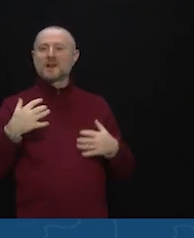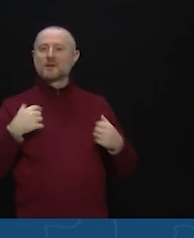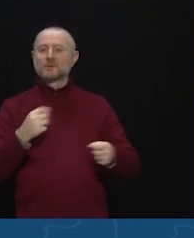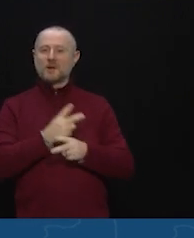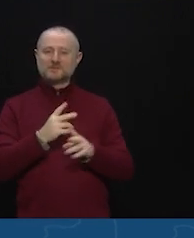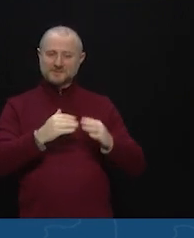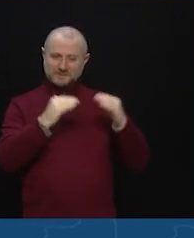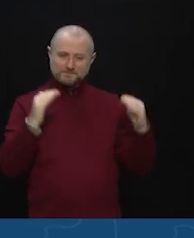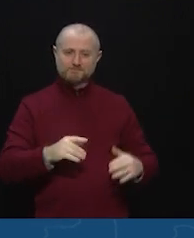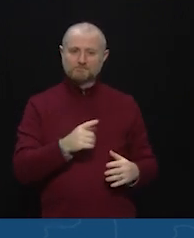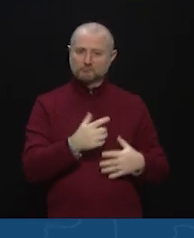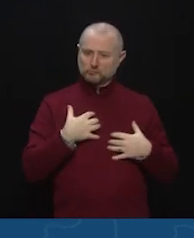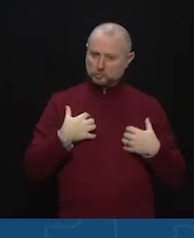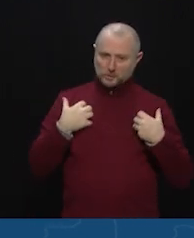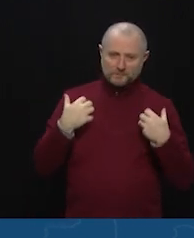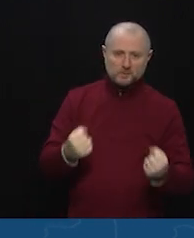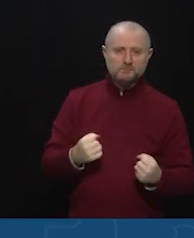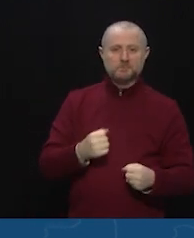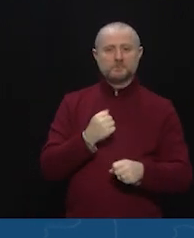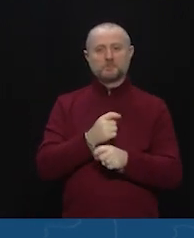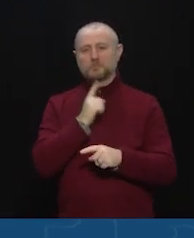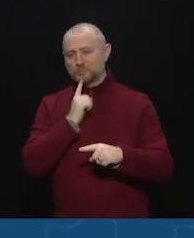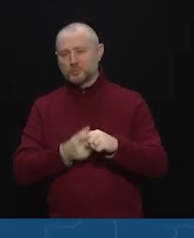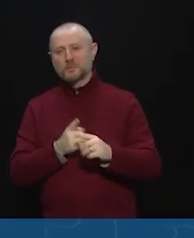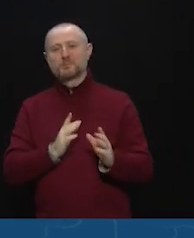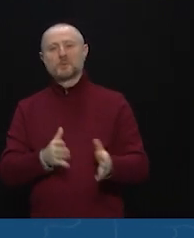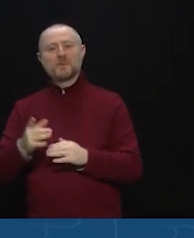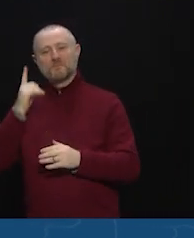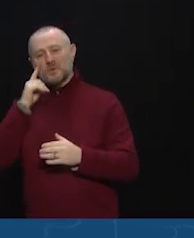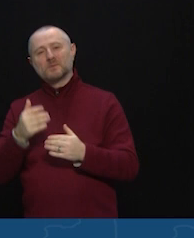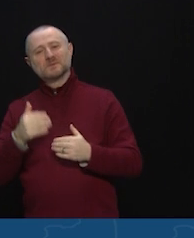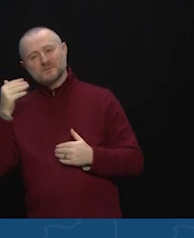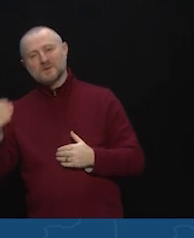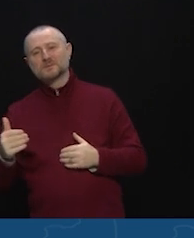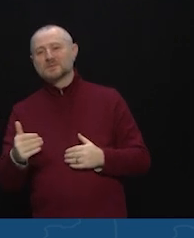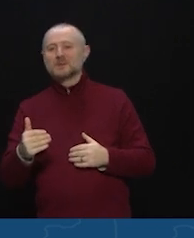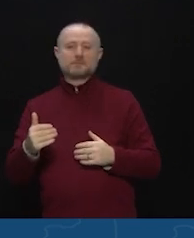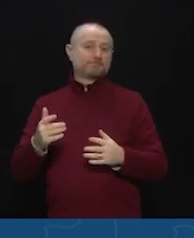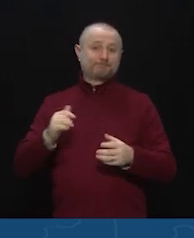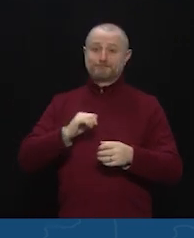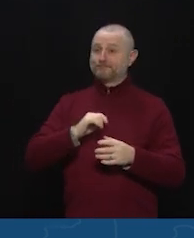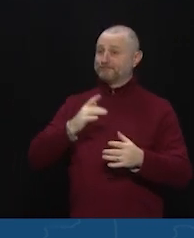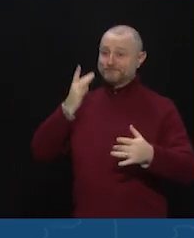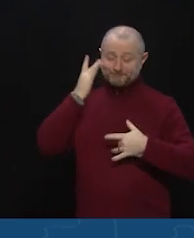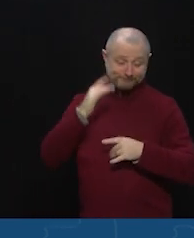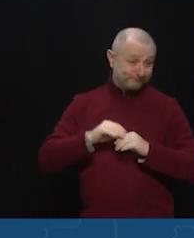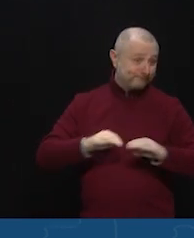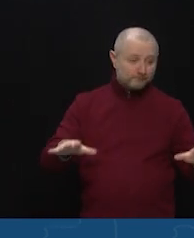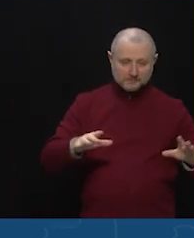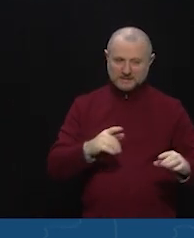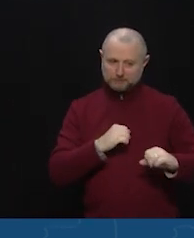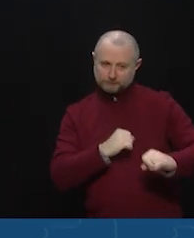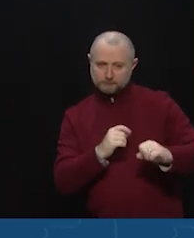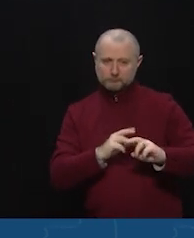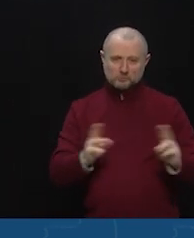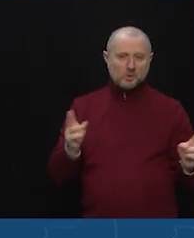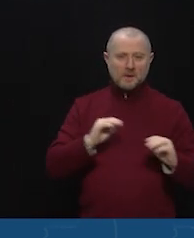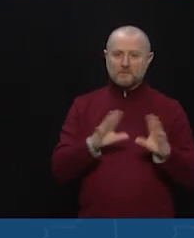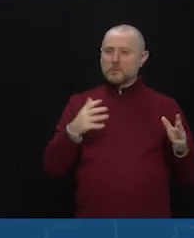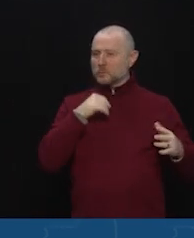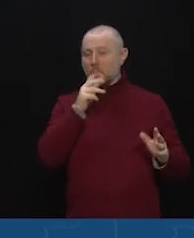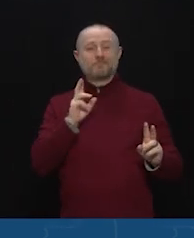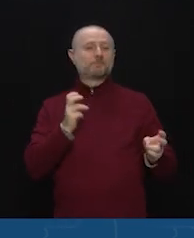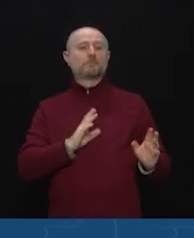not only recovers, but we're prepared for the next pandemic, because obviously there was not lack of preparation, although probably no one